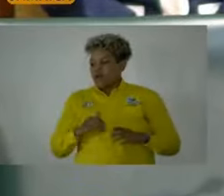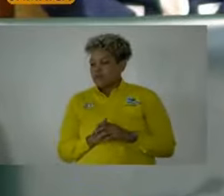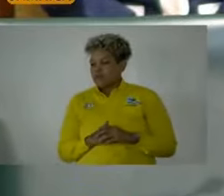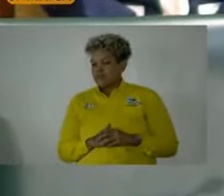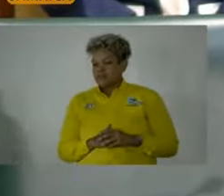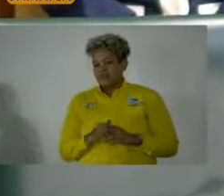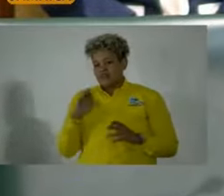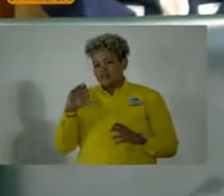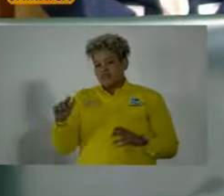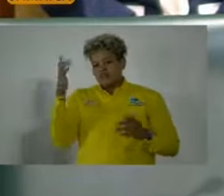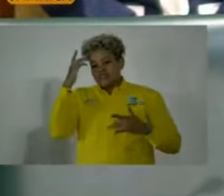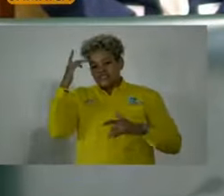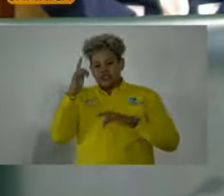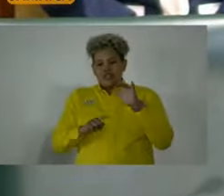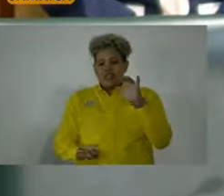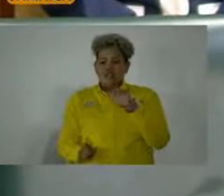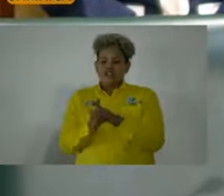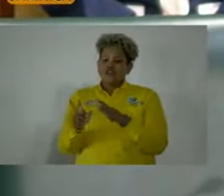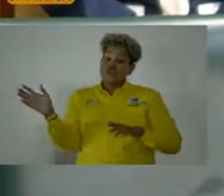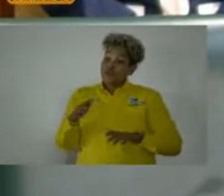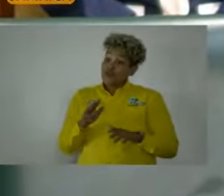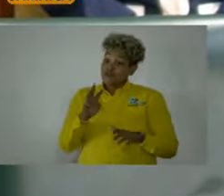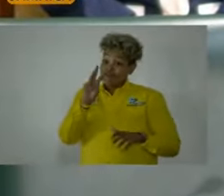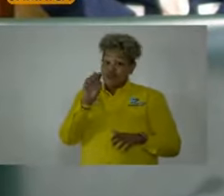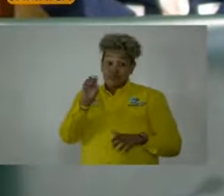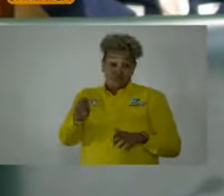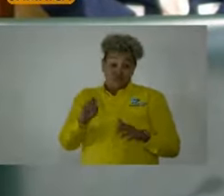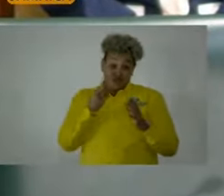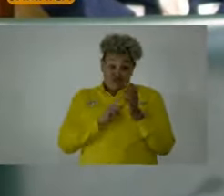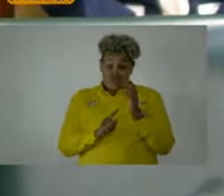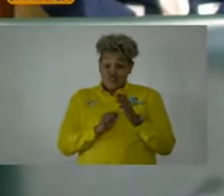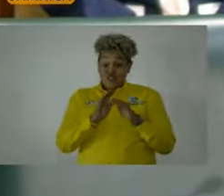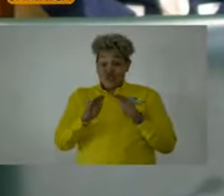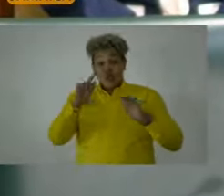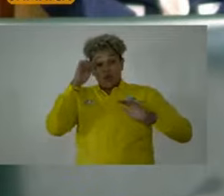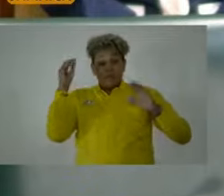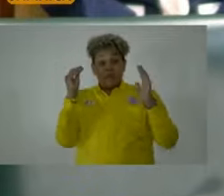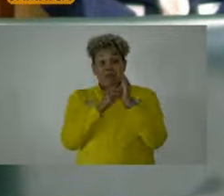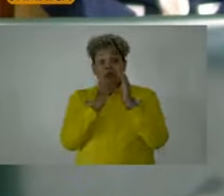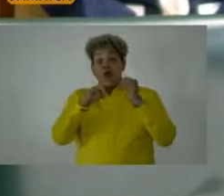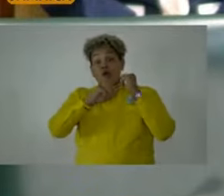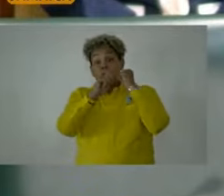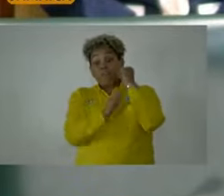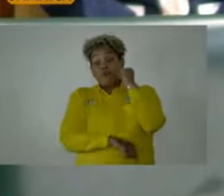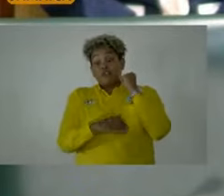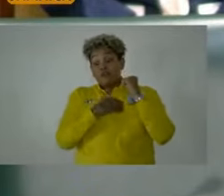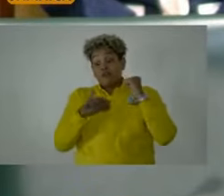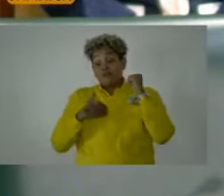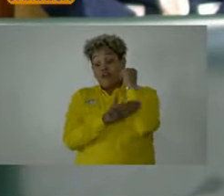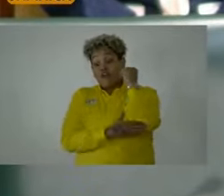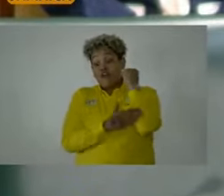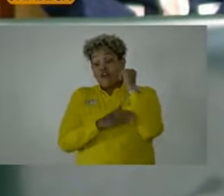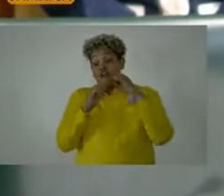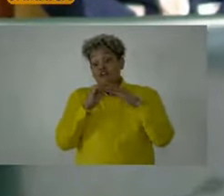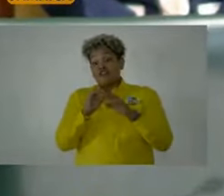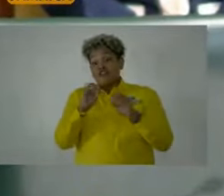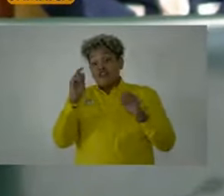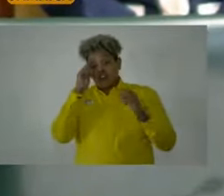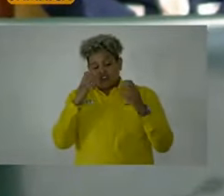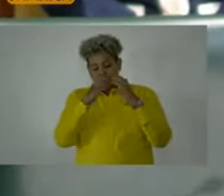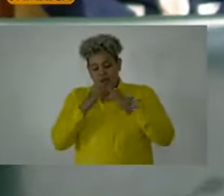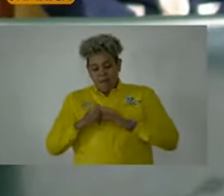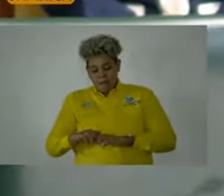Well, based on our research, the WTO does not blacklist or unilaterally punish member states for non-compliance.